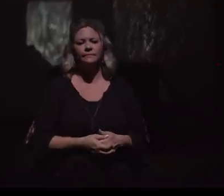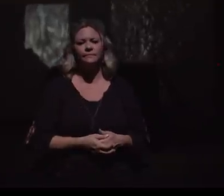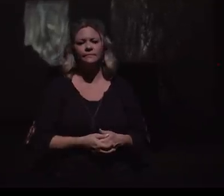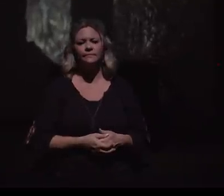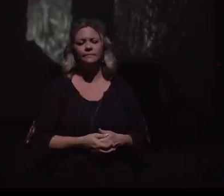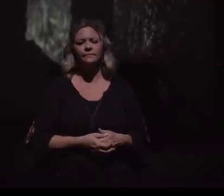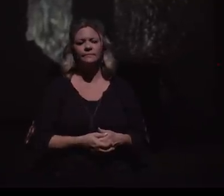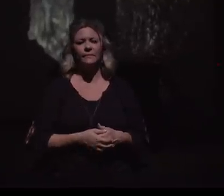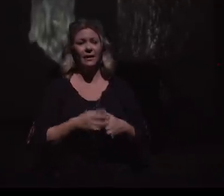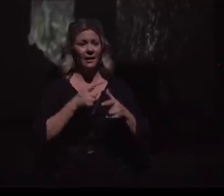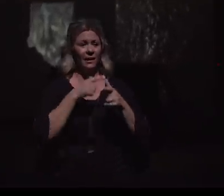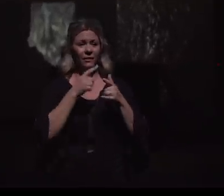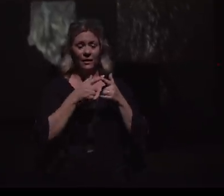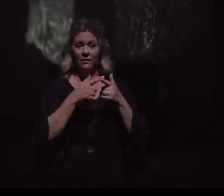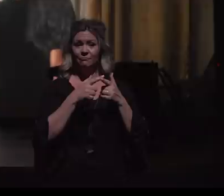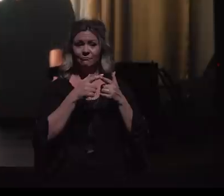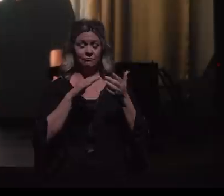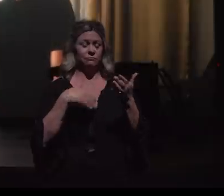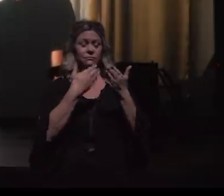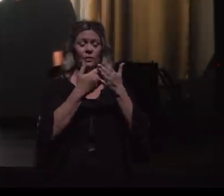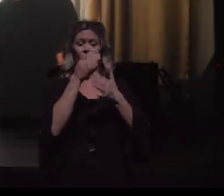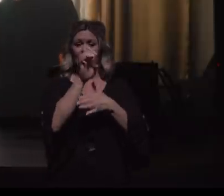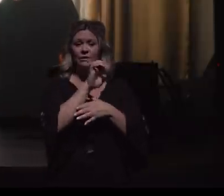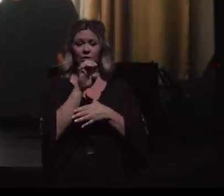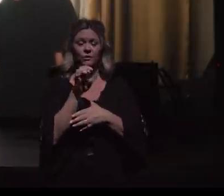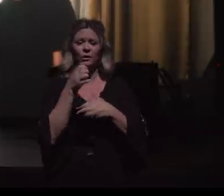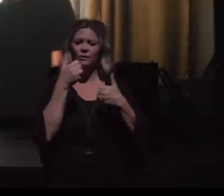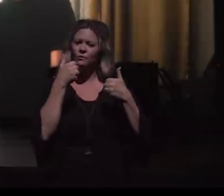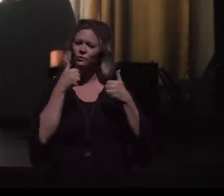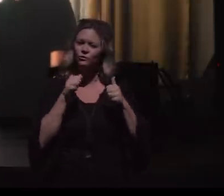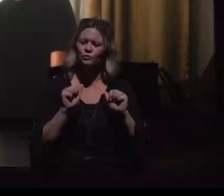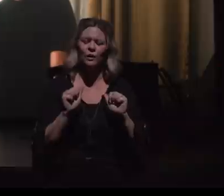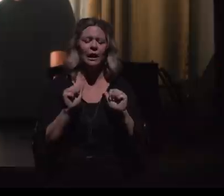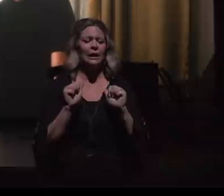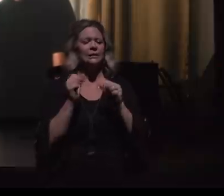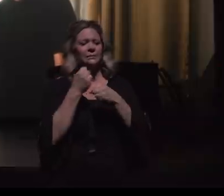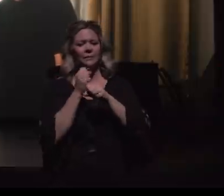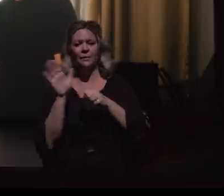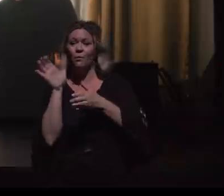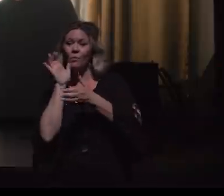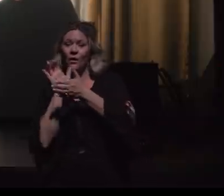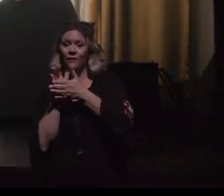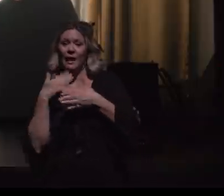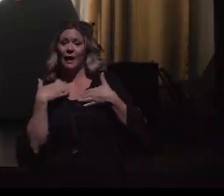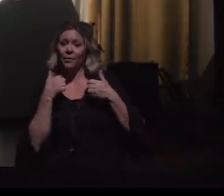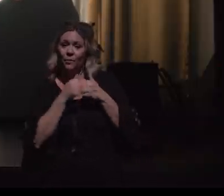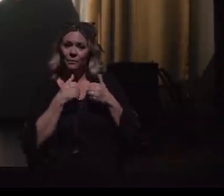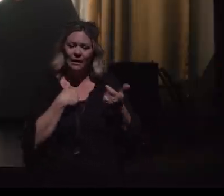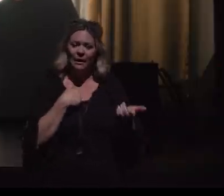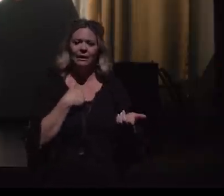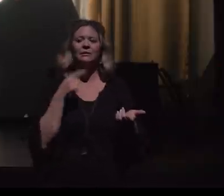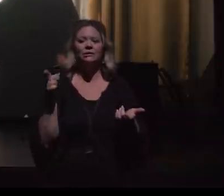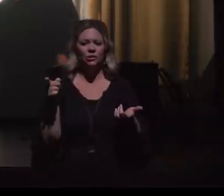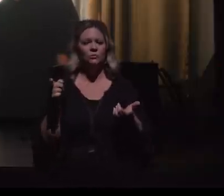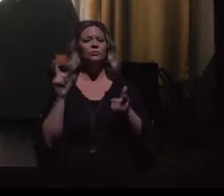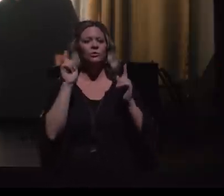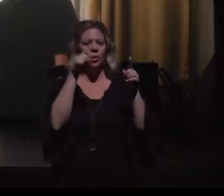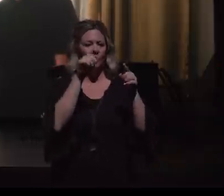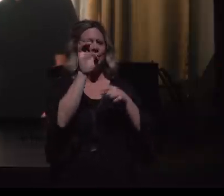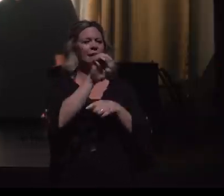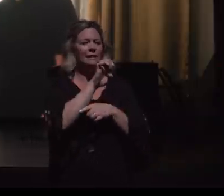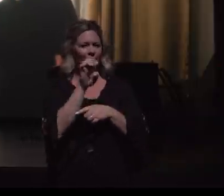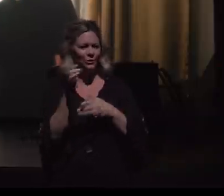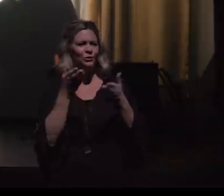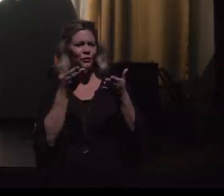and that's kind of what led us to Easter. I was trying to get on my wife's good graces again, and she was going to Easter service at